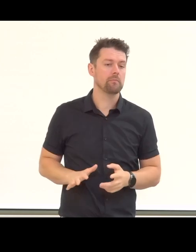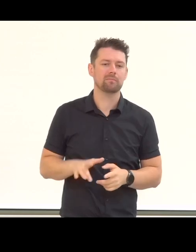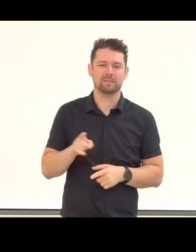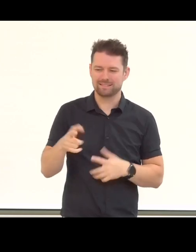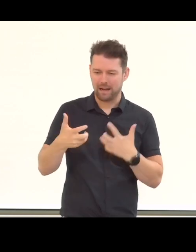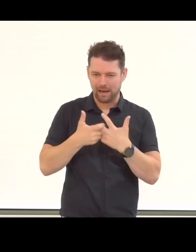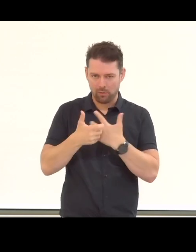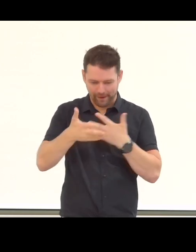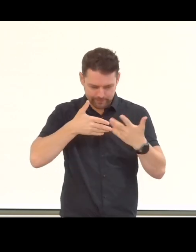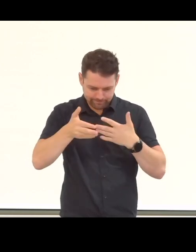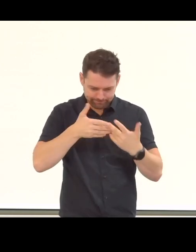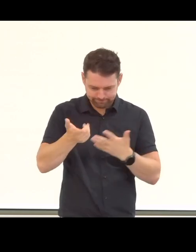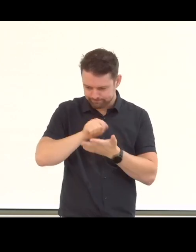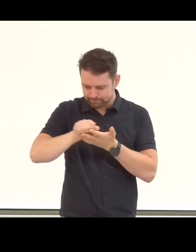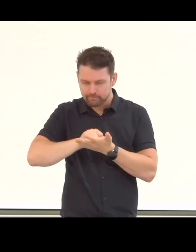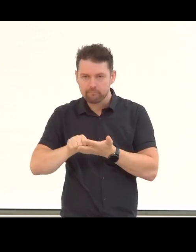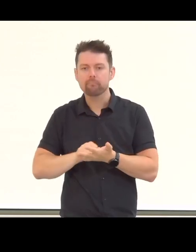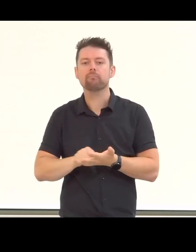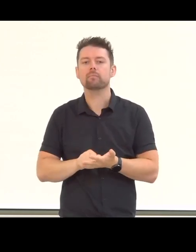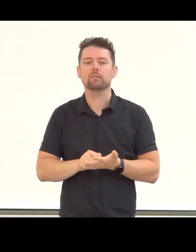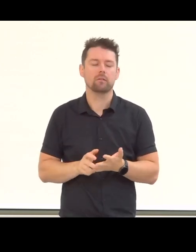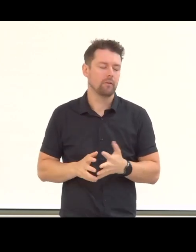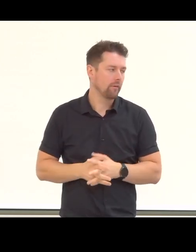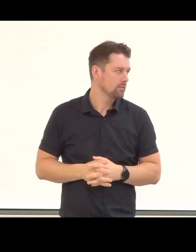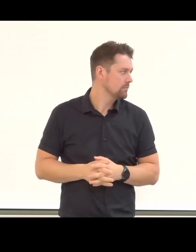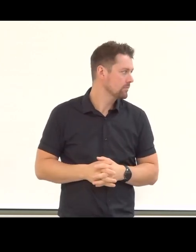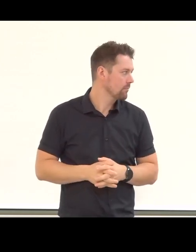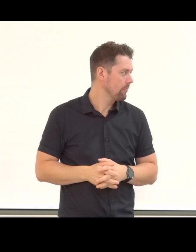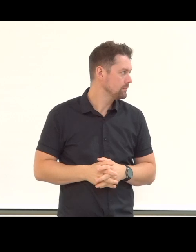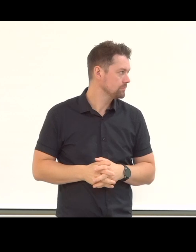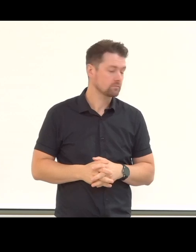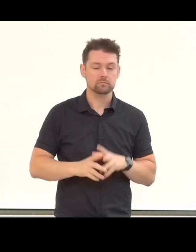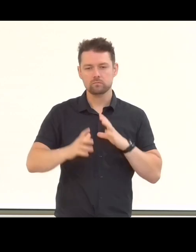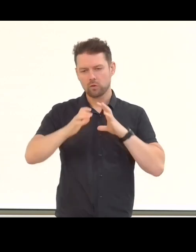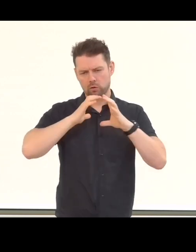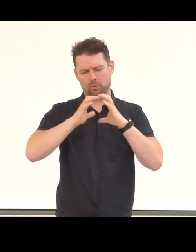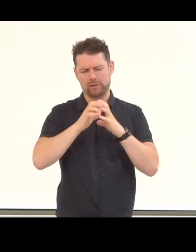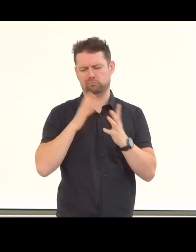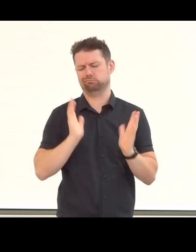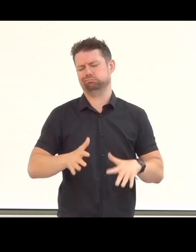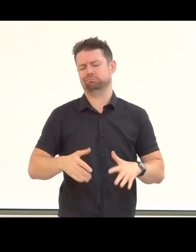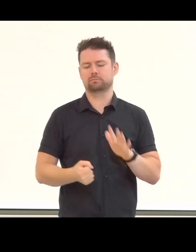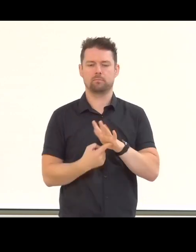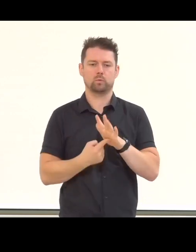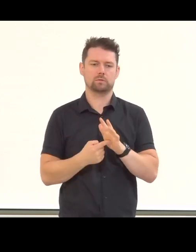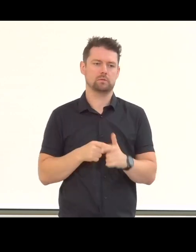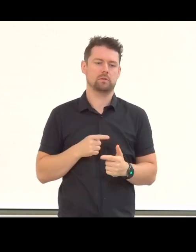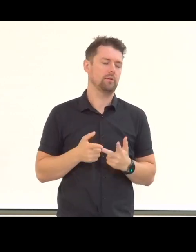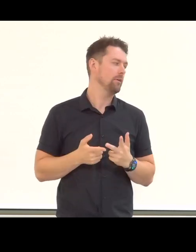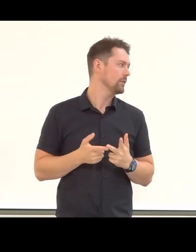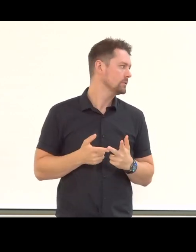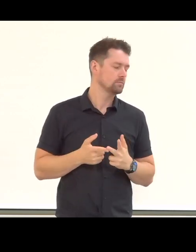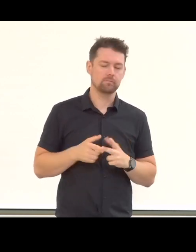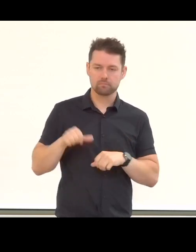with the material and start thinking like we think. So communication is, for example, a big part in this spacesuit operations.